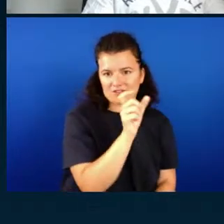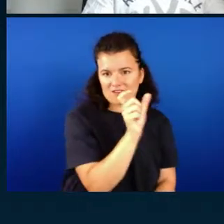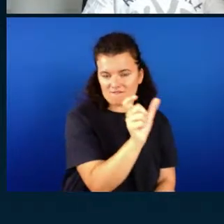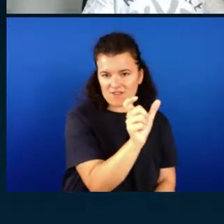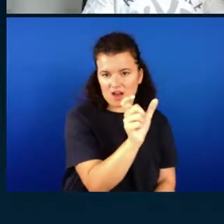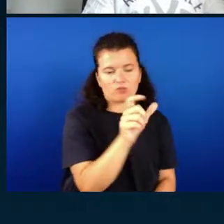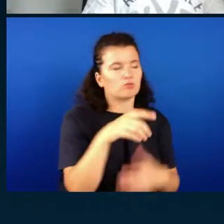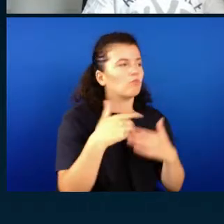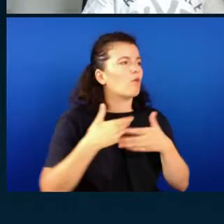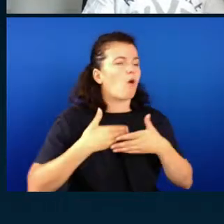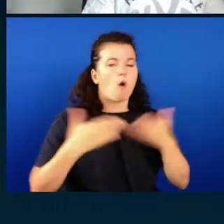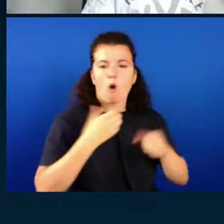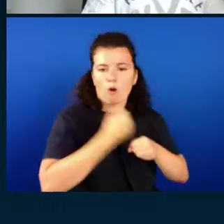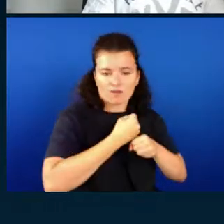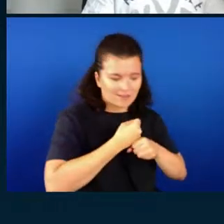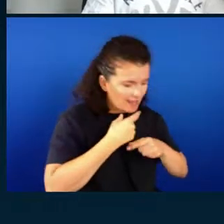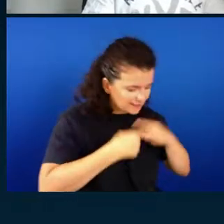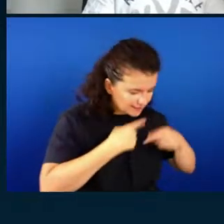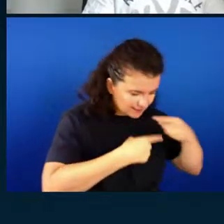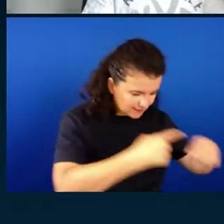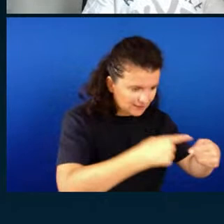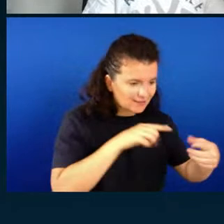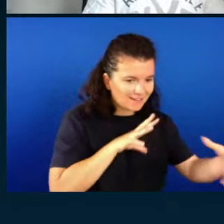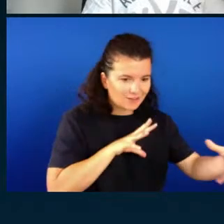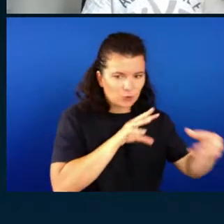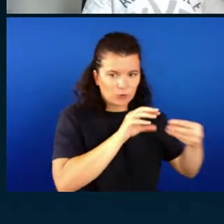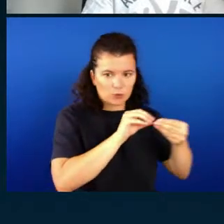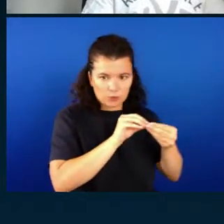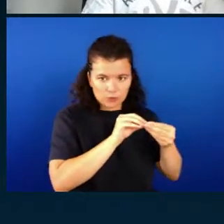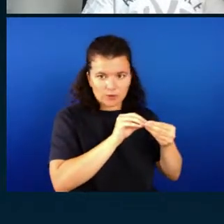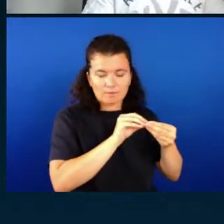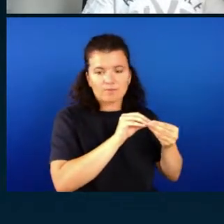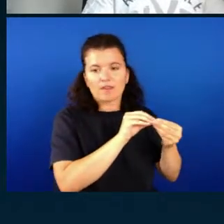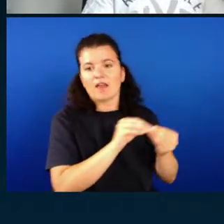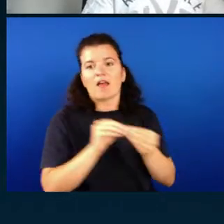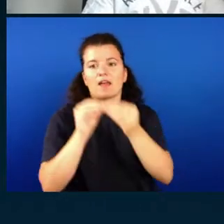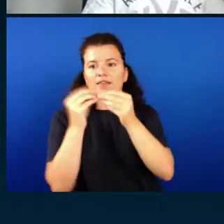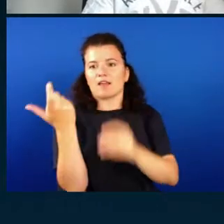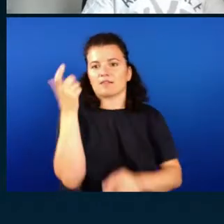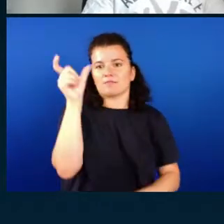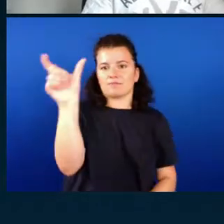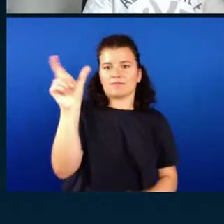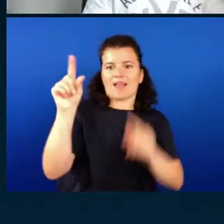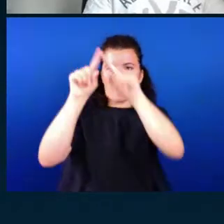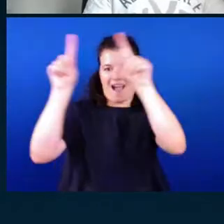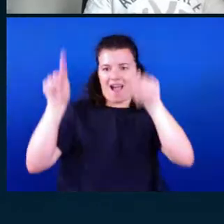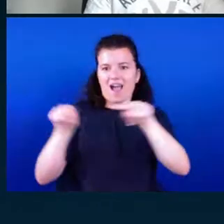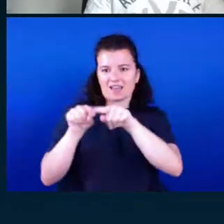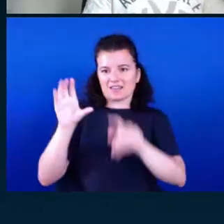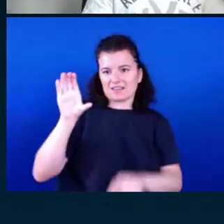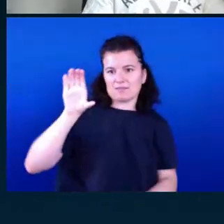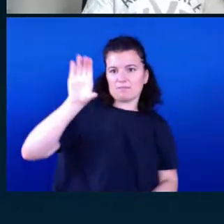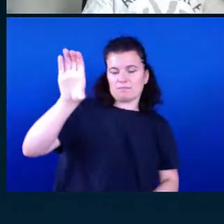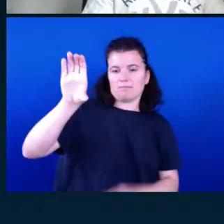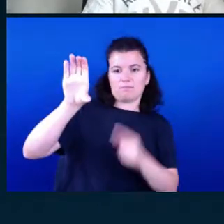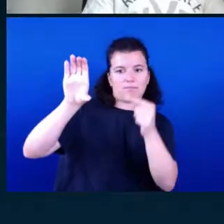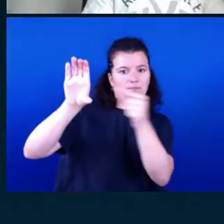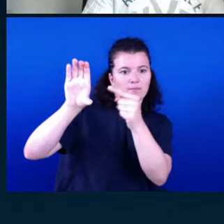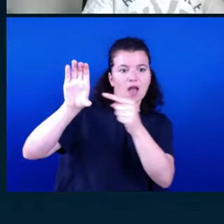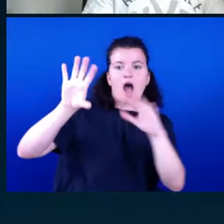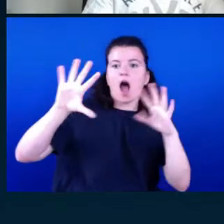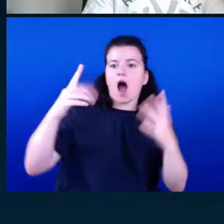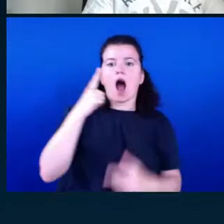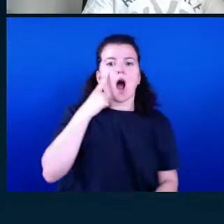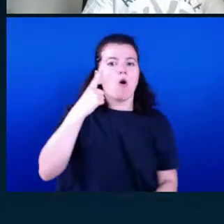tasks which it has. And it has a front face icon, so a sticker on top of it. How should it be